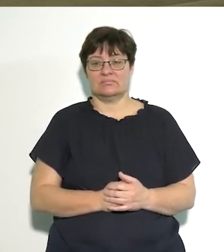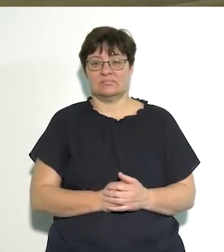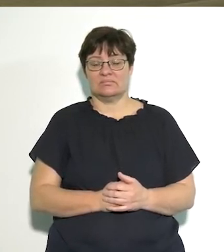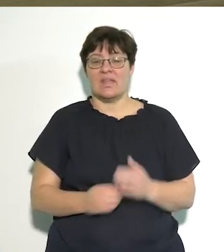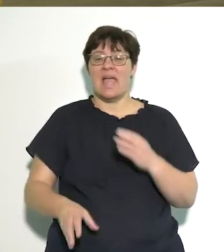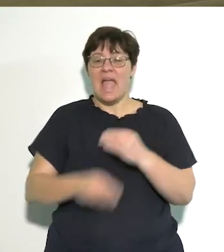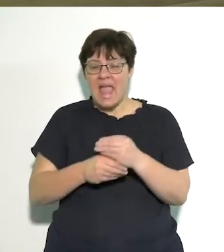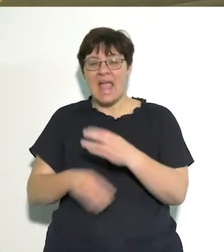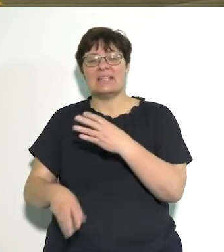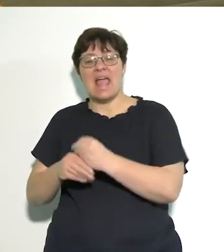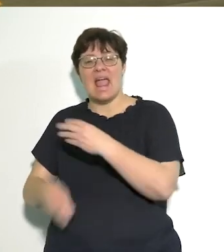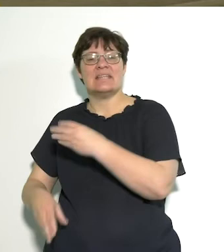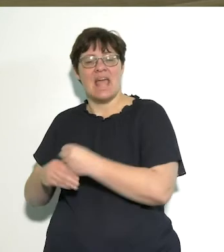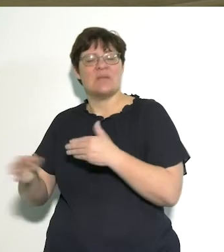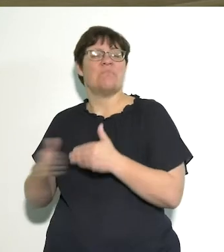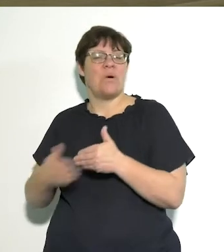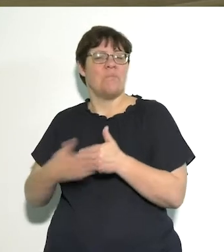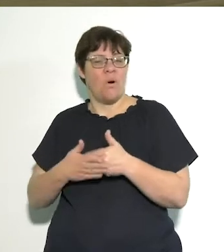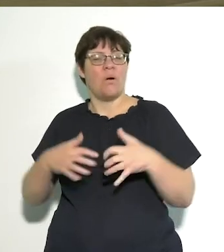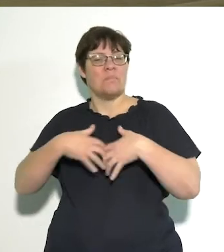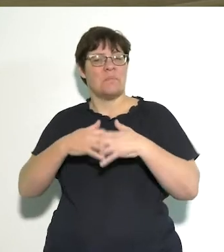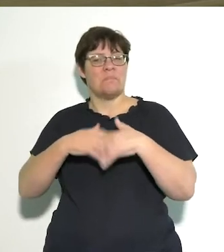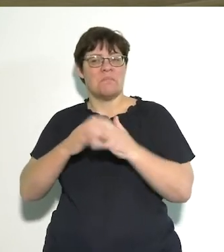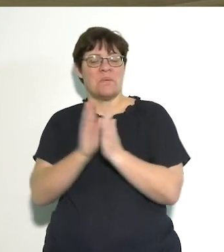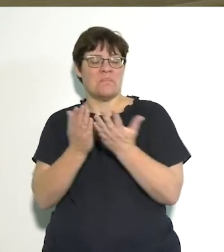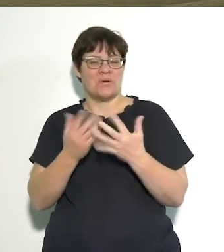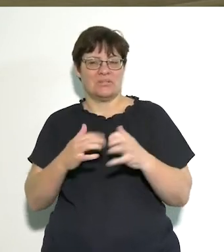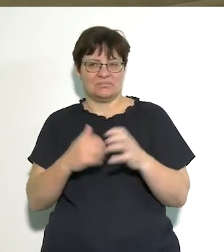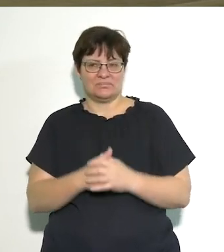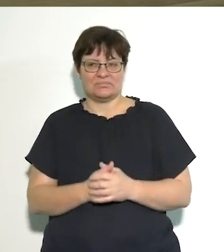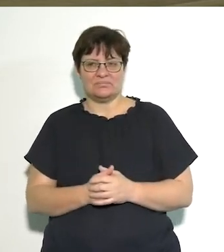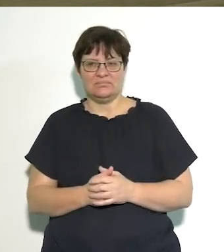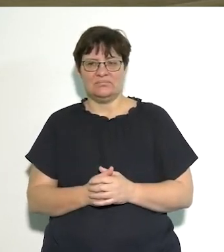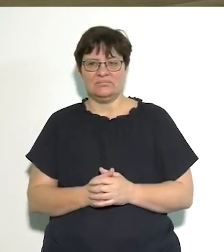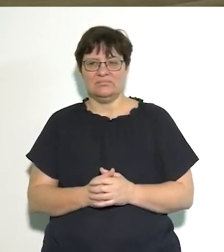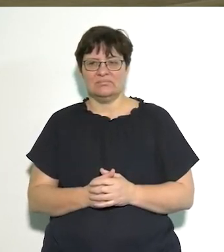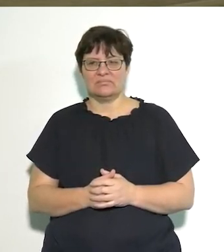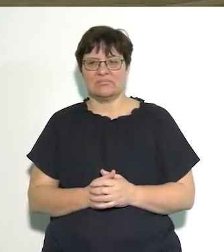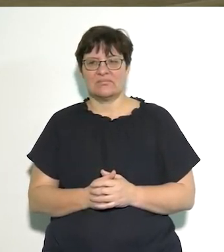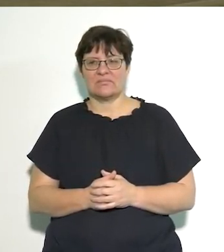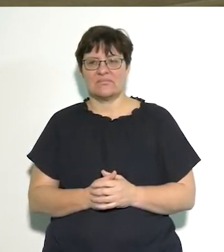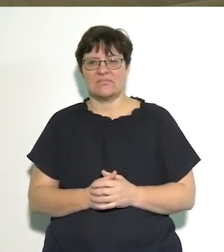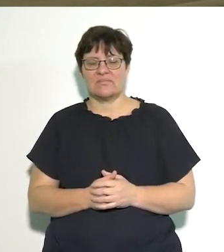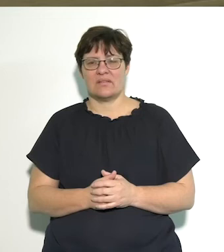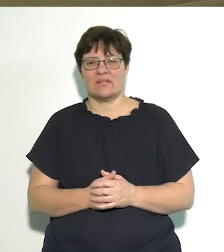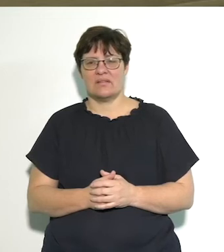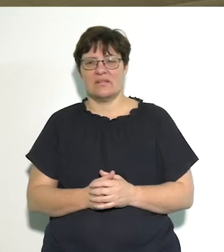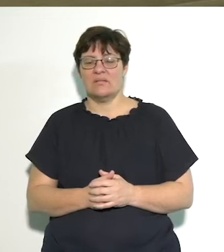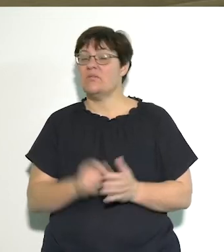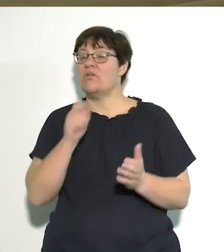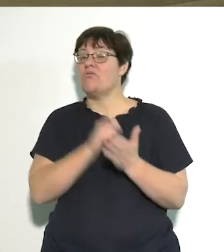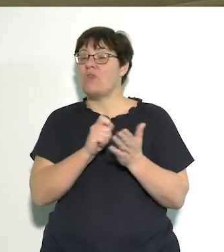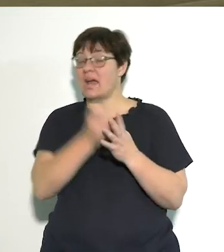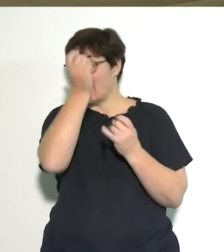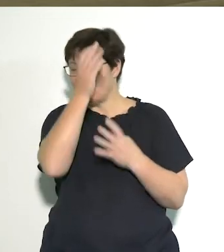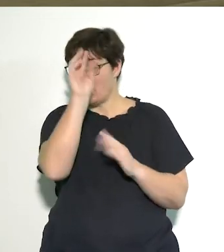And you can keep adding pages to make your pop-up book, your 2D shape pop-up book. Remember to